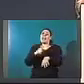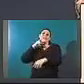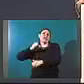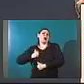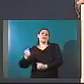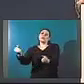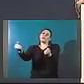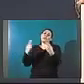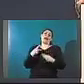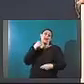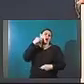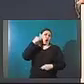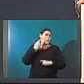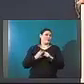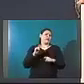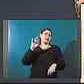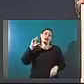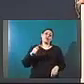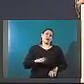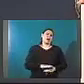troops home from Iraq.